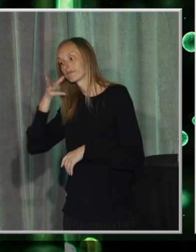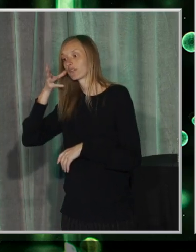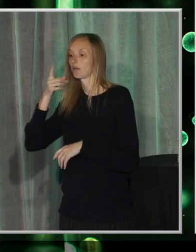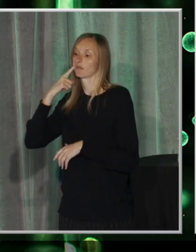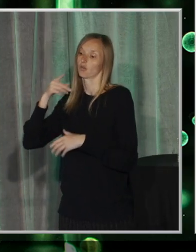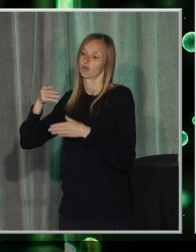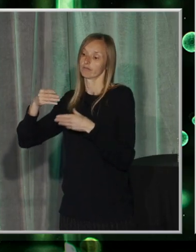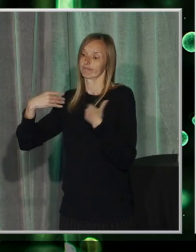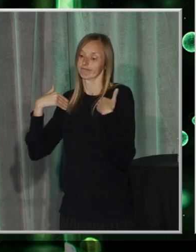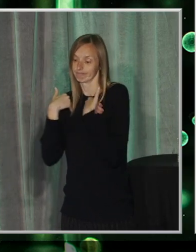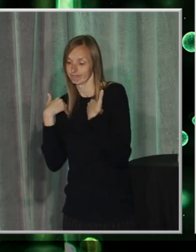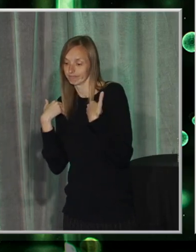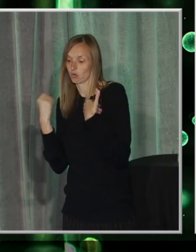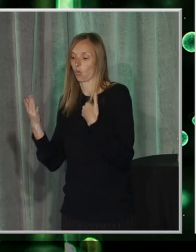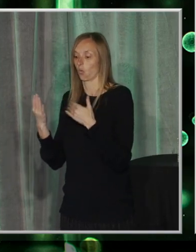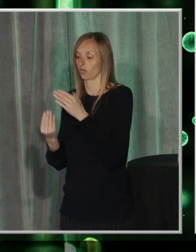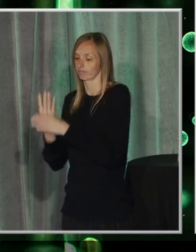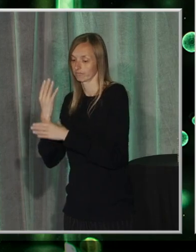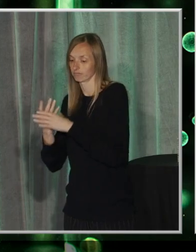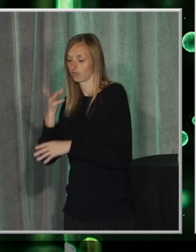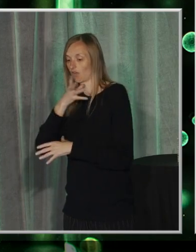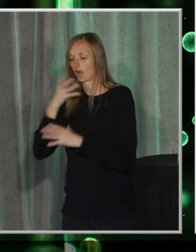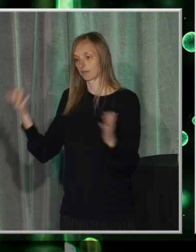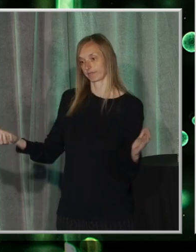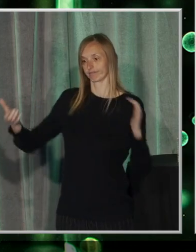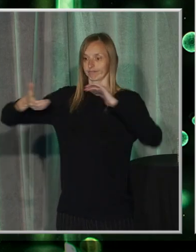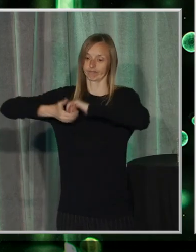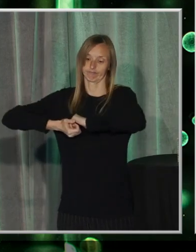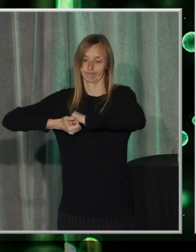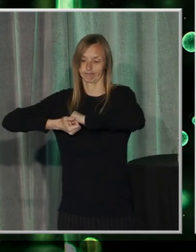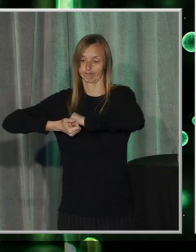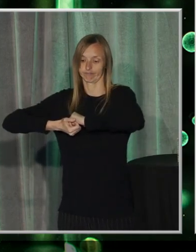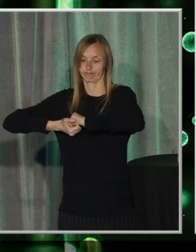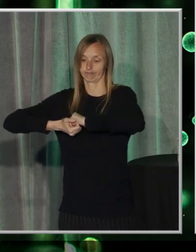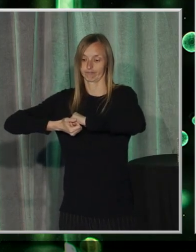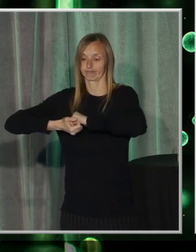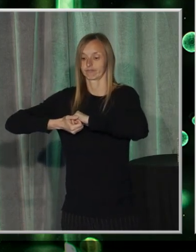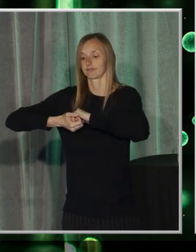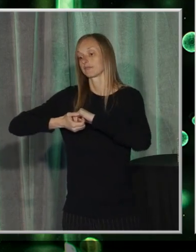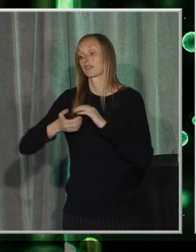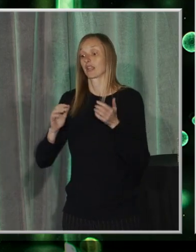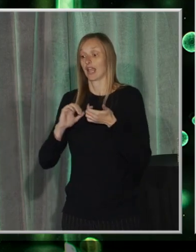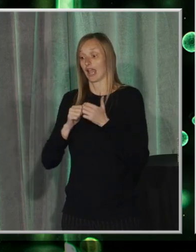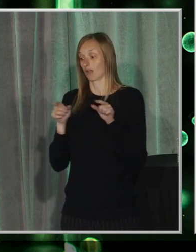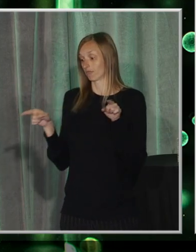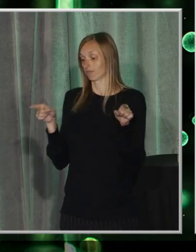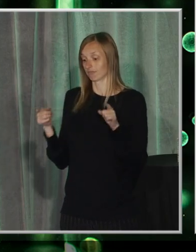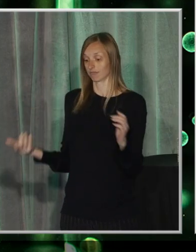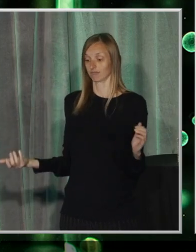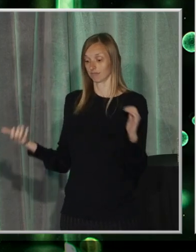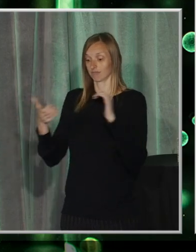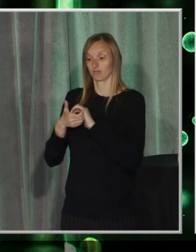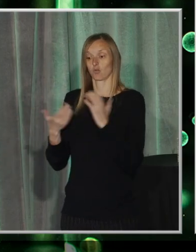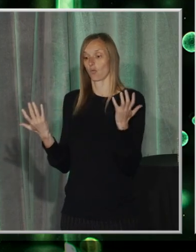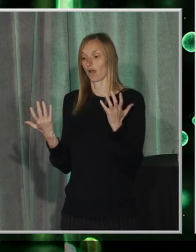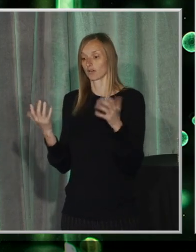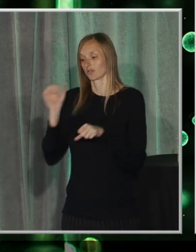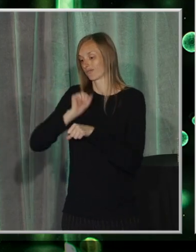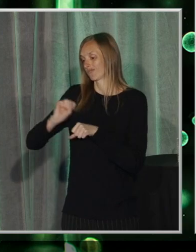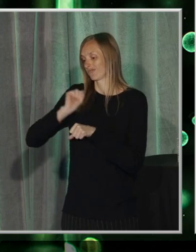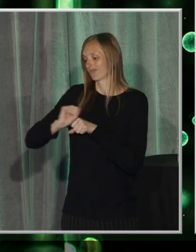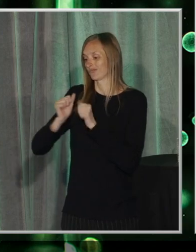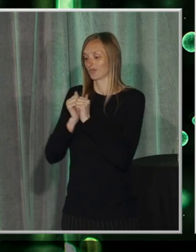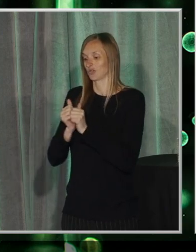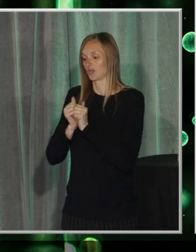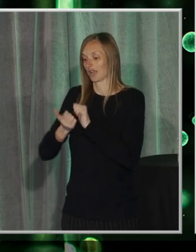farming planting farms. The partnership is rooted in collective operation